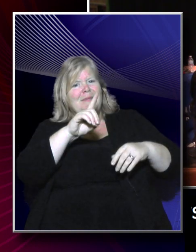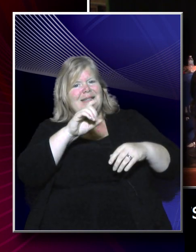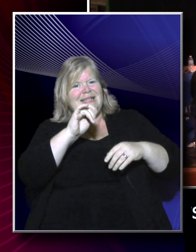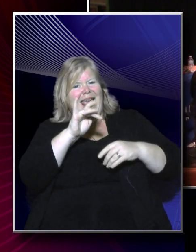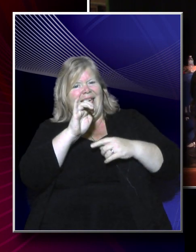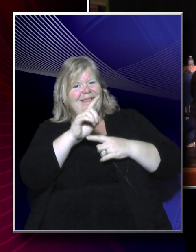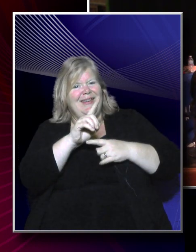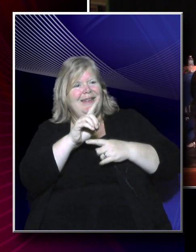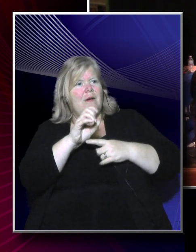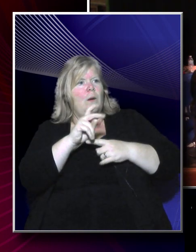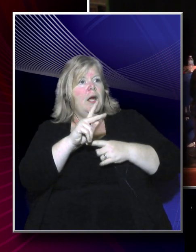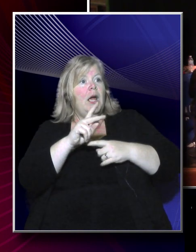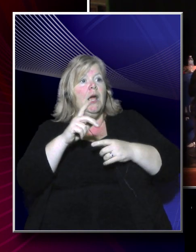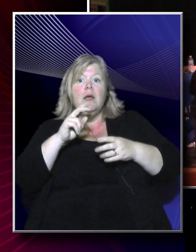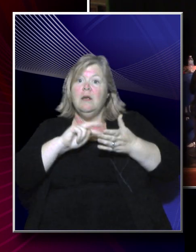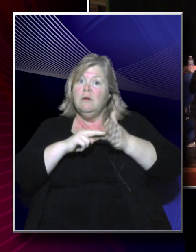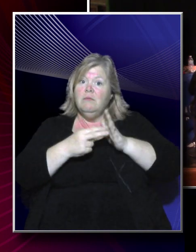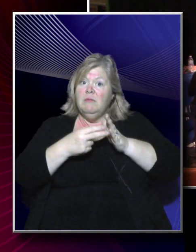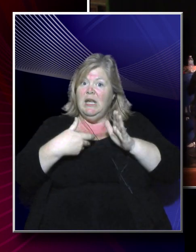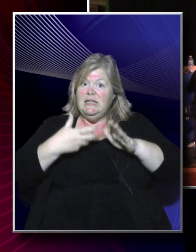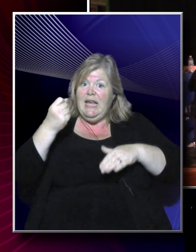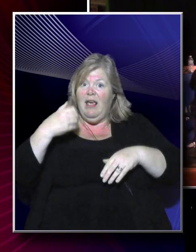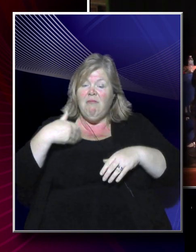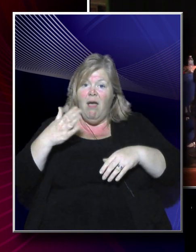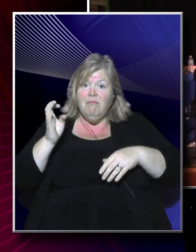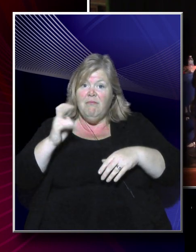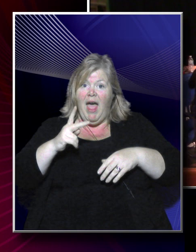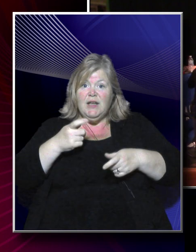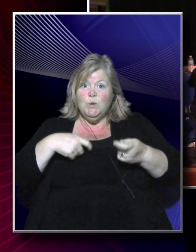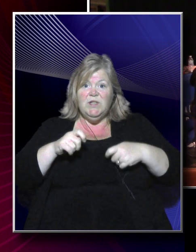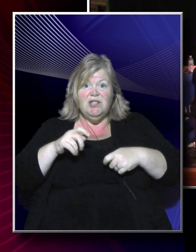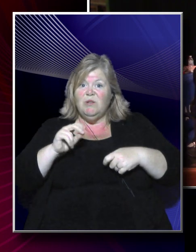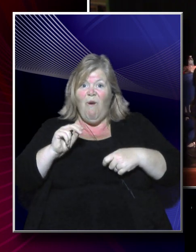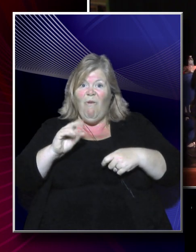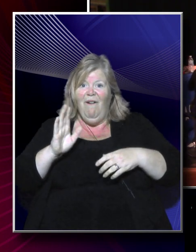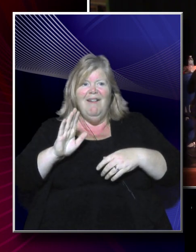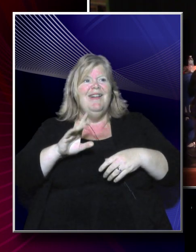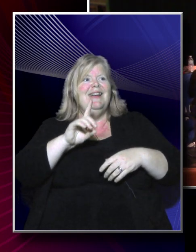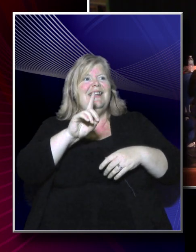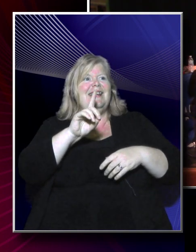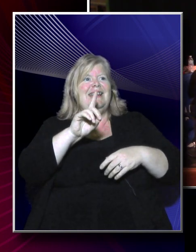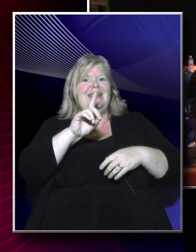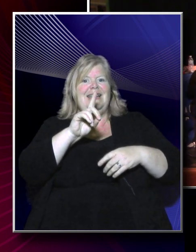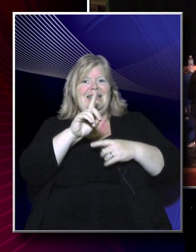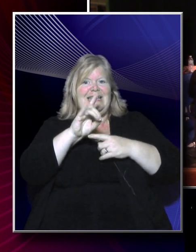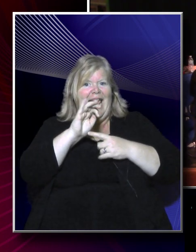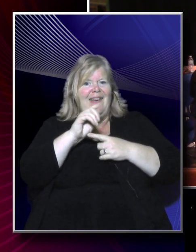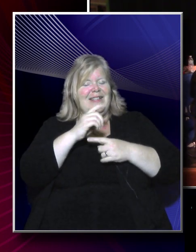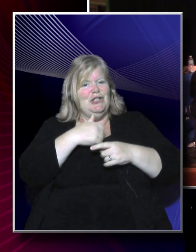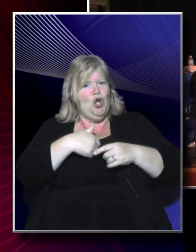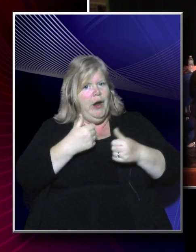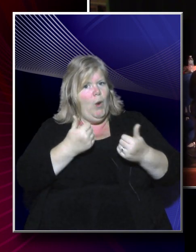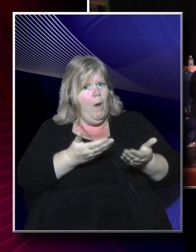can I take my back and switch it? You Or can do just whatever you want. no. David, go ahead. Sorry, Sorry, David. stole your thunder.